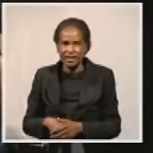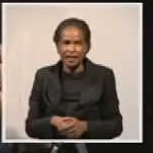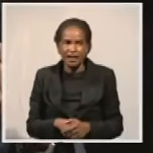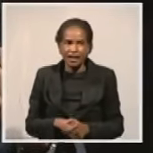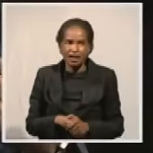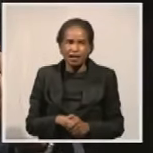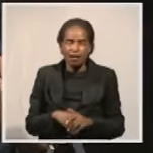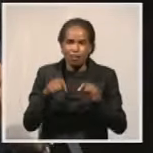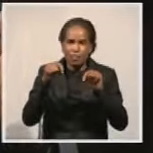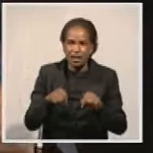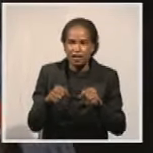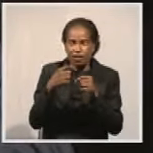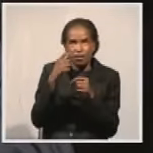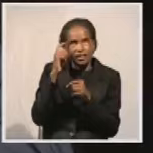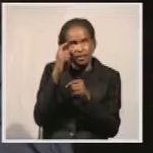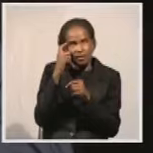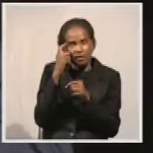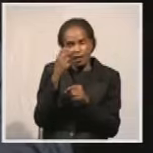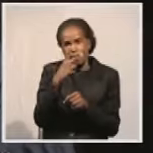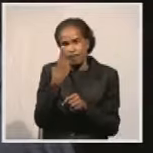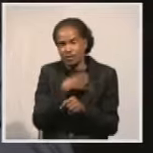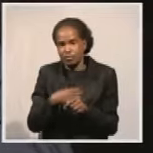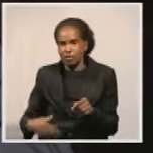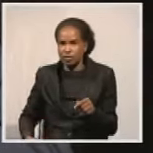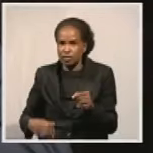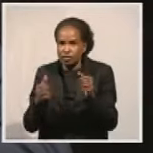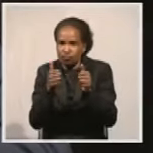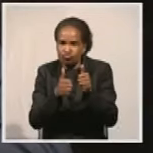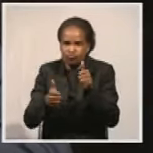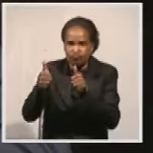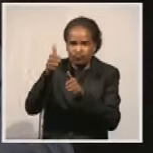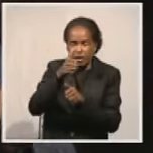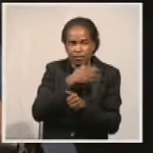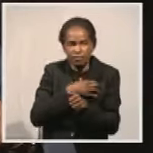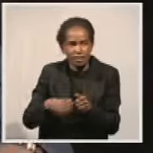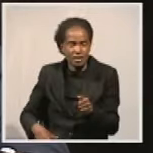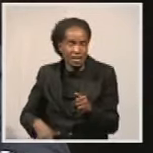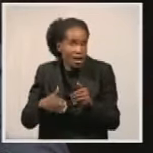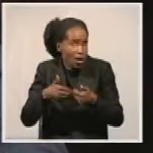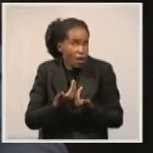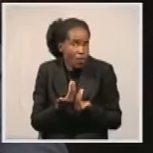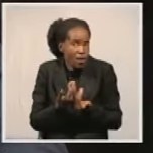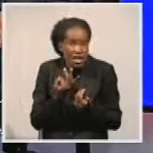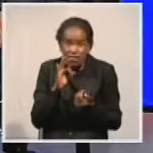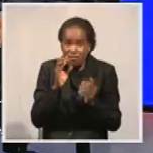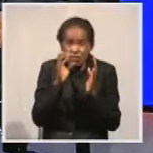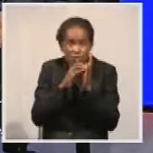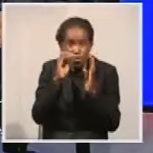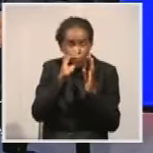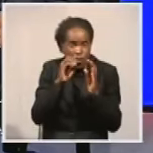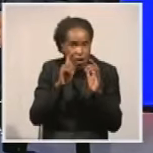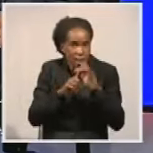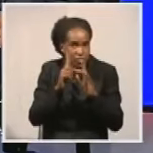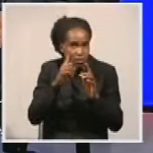of what happened on Sunday, what are your thoughts on those third round of amendments that we made and how things have played out now? I'm telling